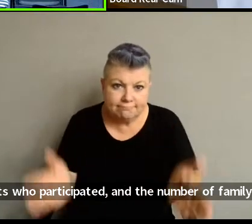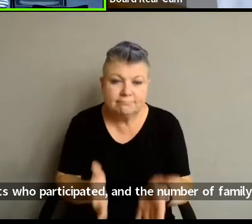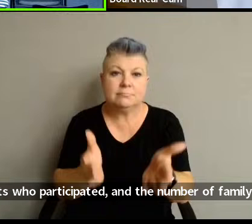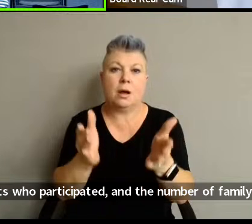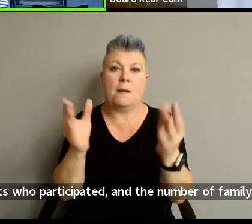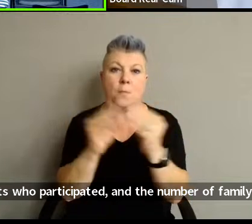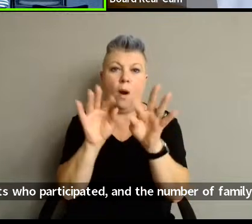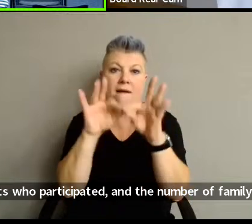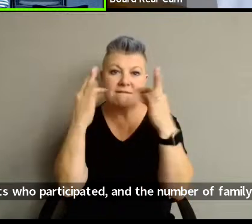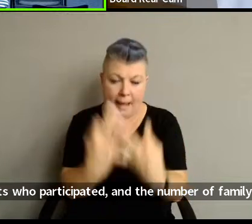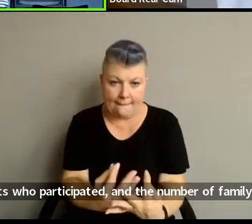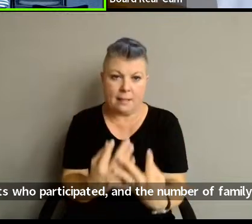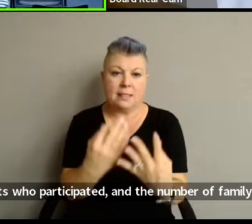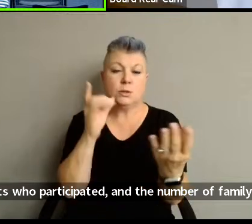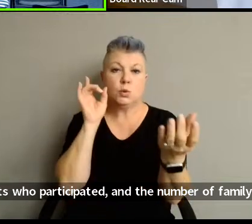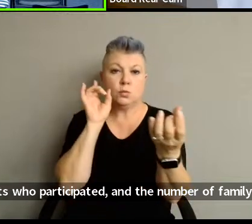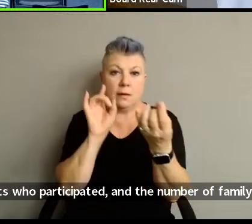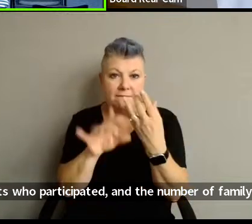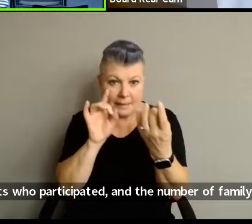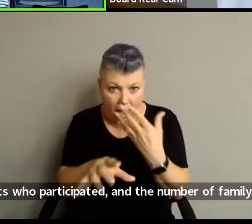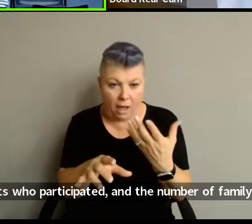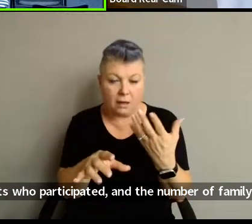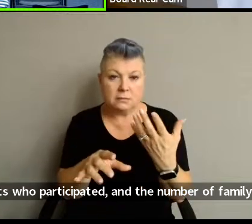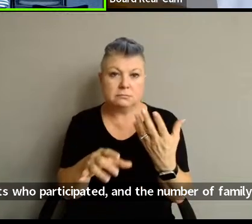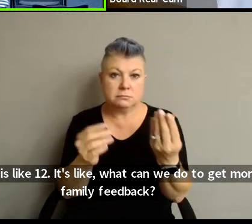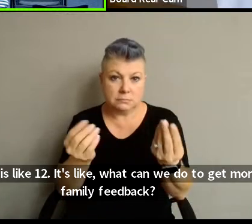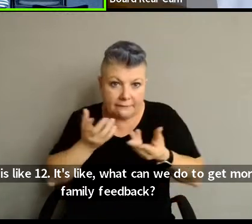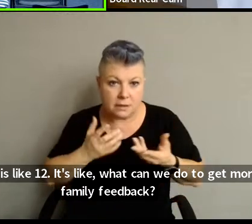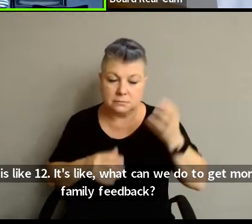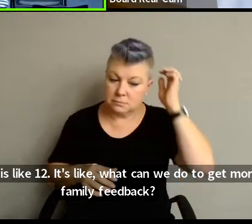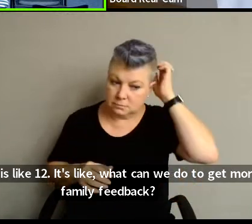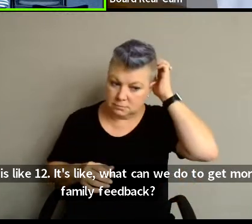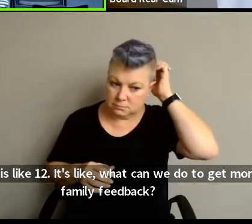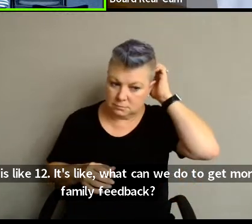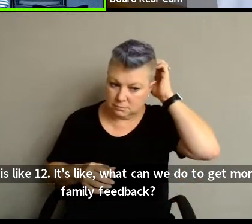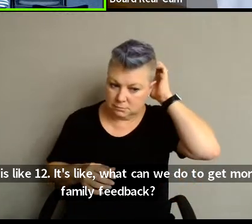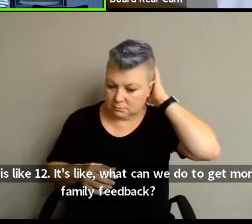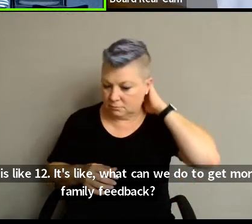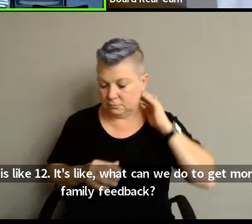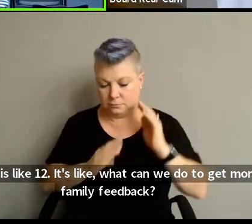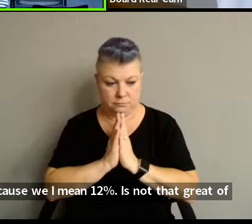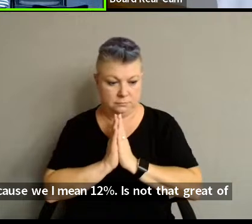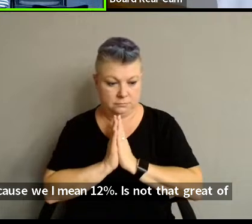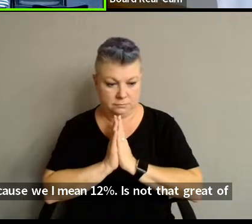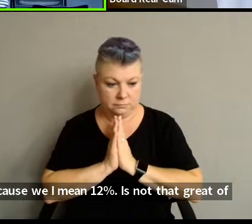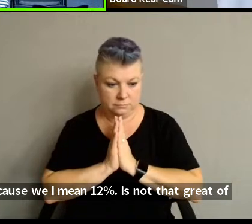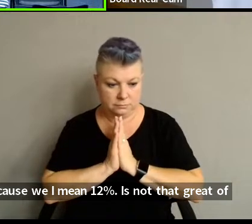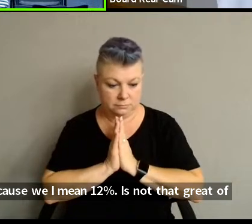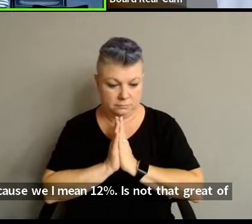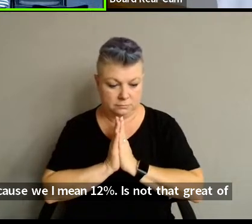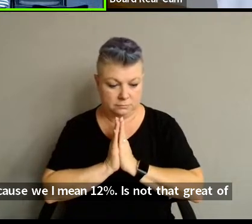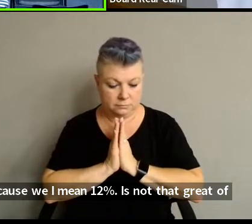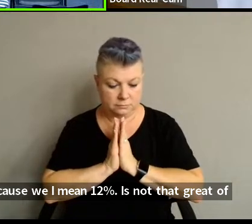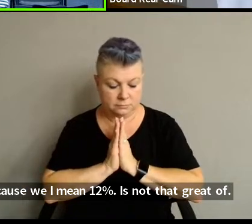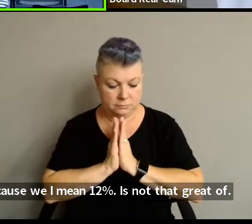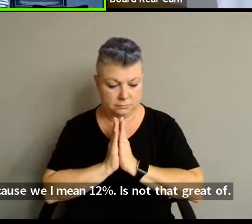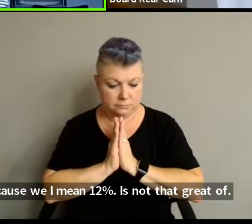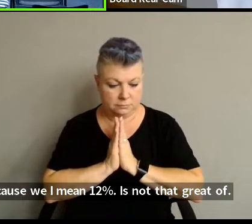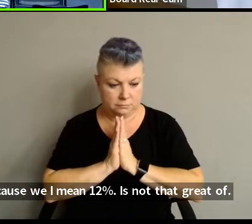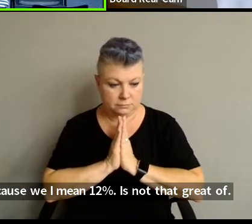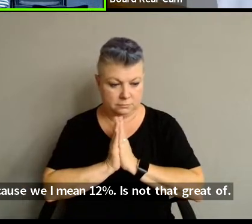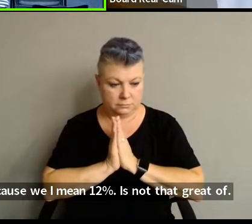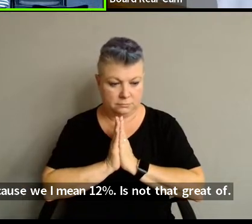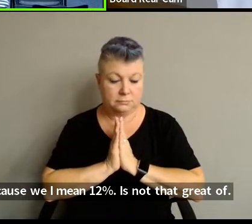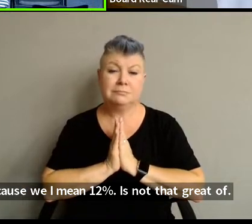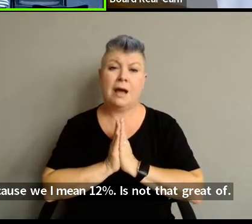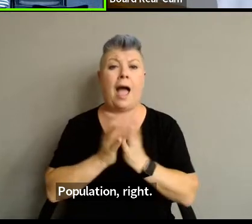feedback? Because 12% just is not that great of population, right? I